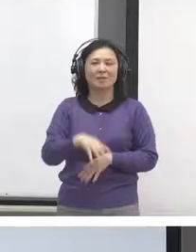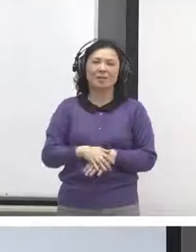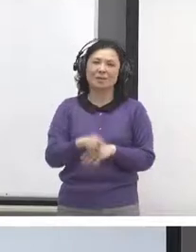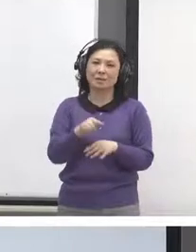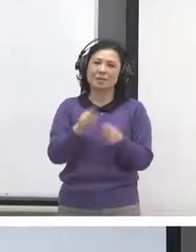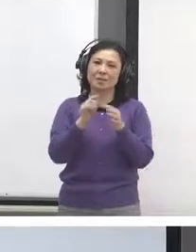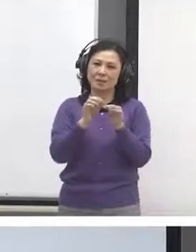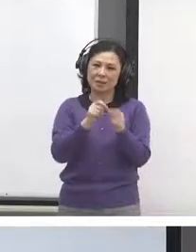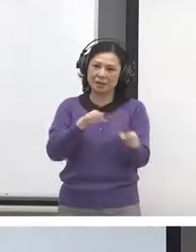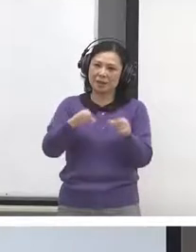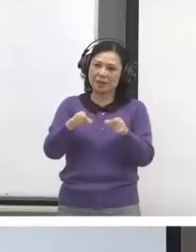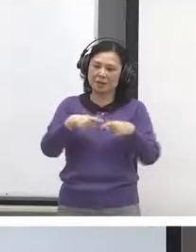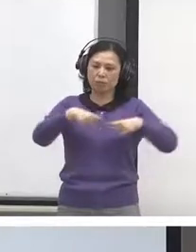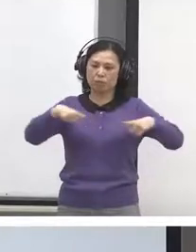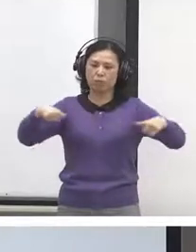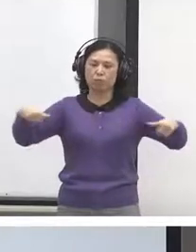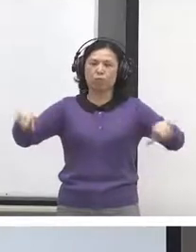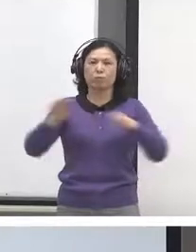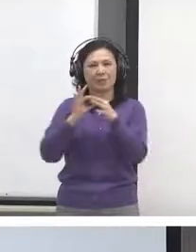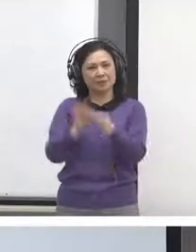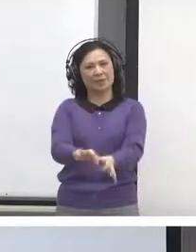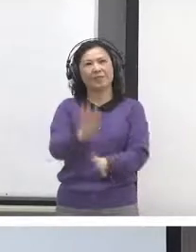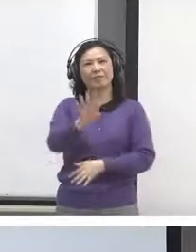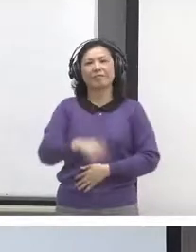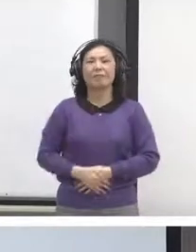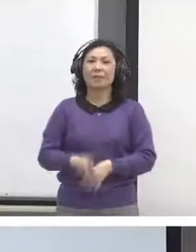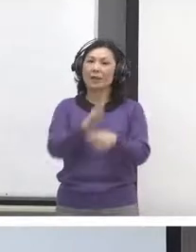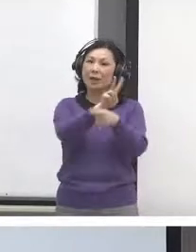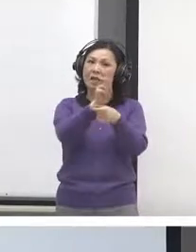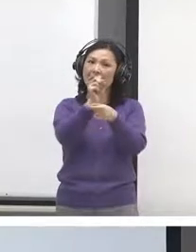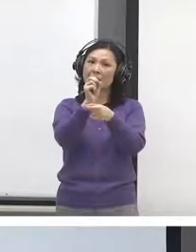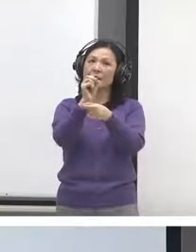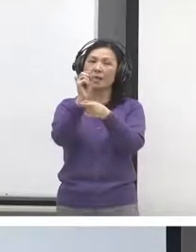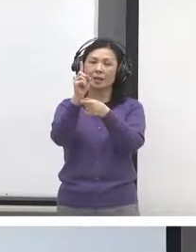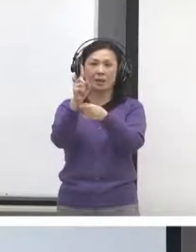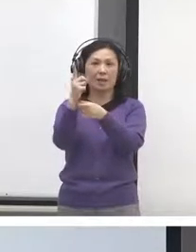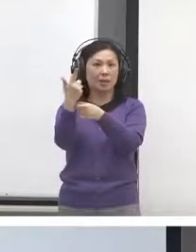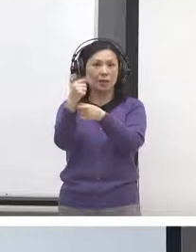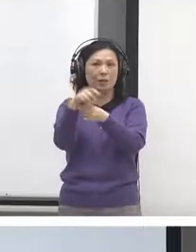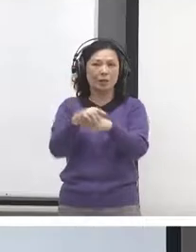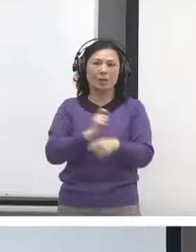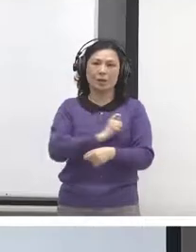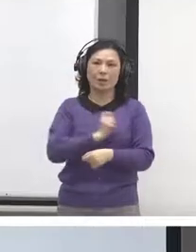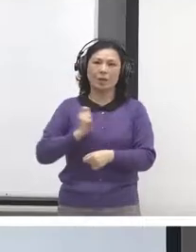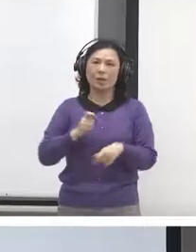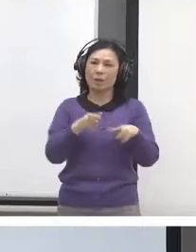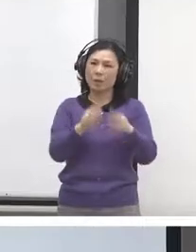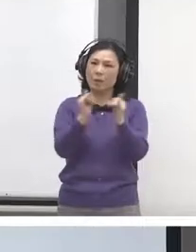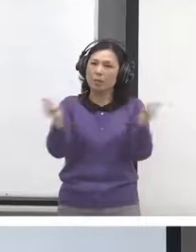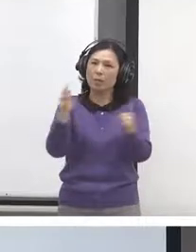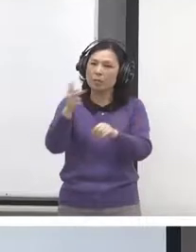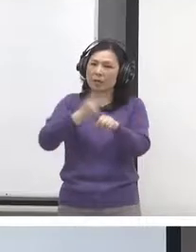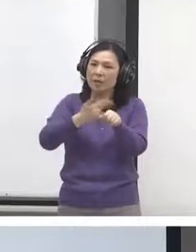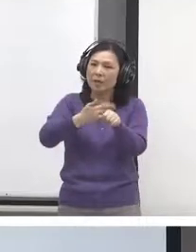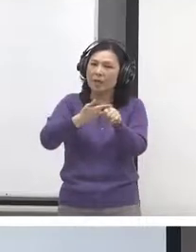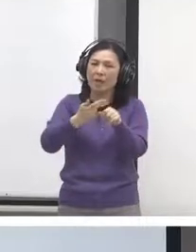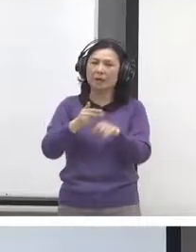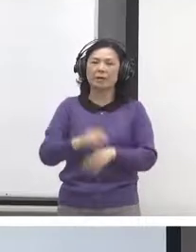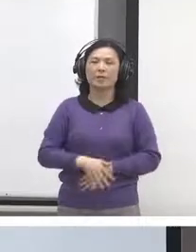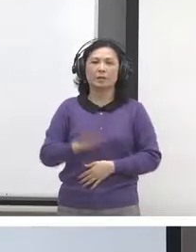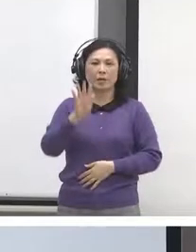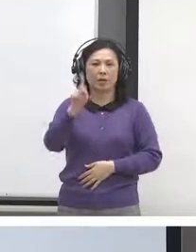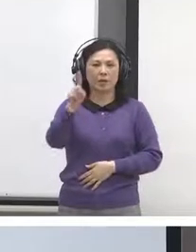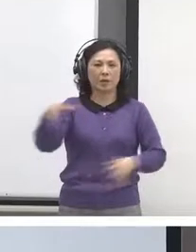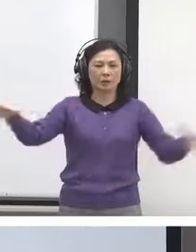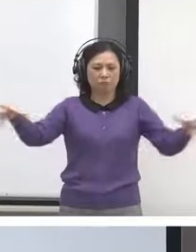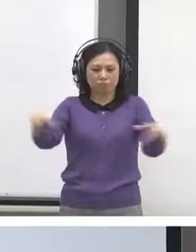Started in 2016 at Civic Tech Toronto, Toronto Mesh continues to exist as a collective of Toronto residents, be they former, current, or